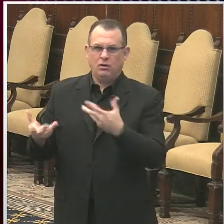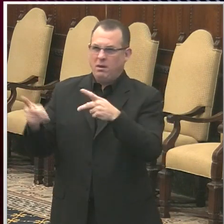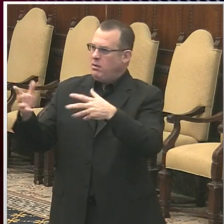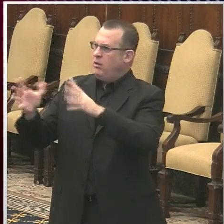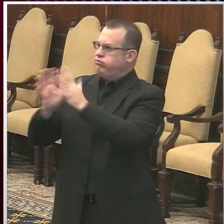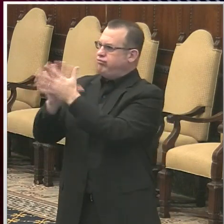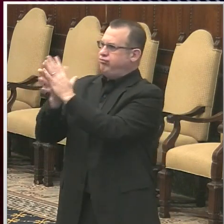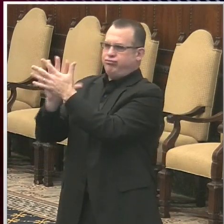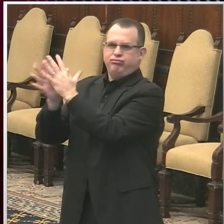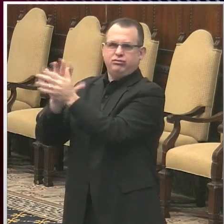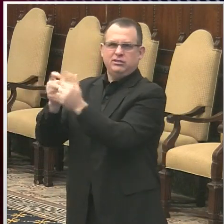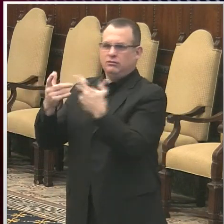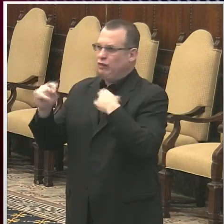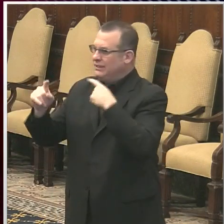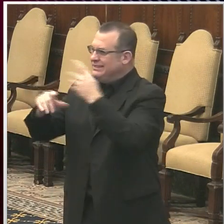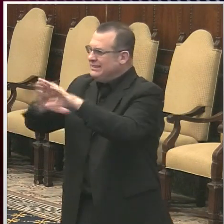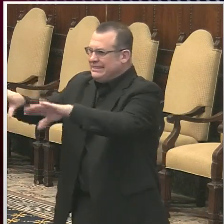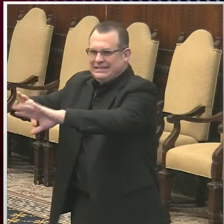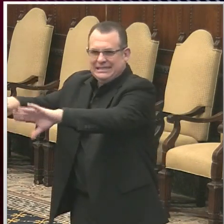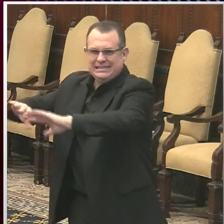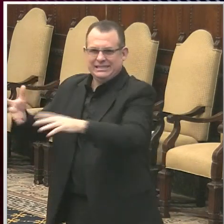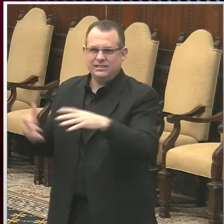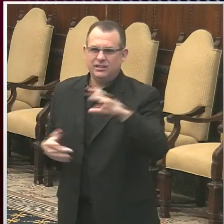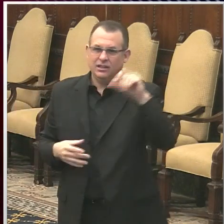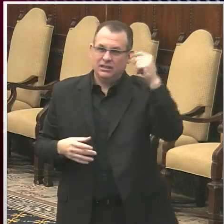having the government continue to tell people to wear